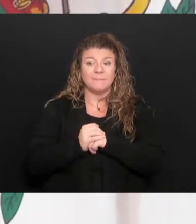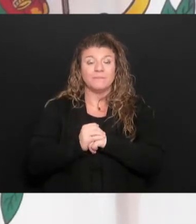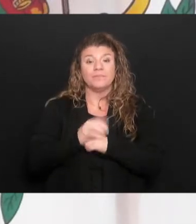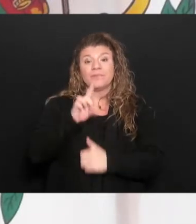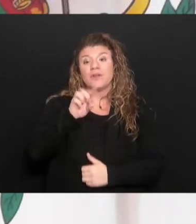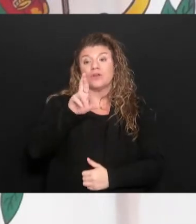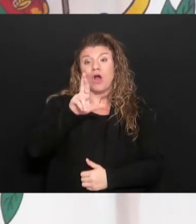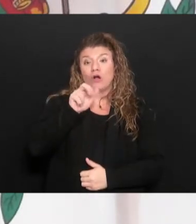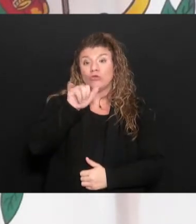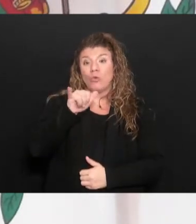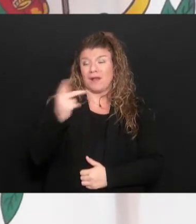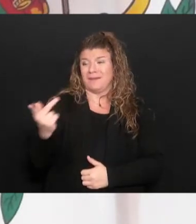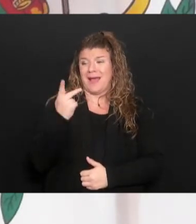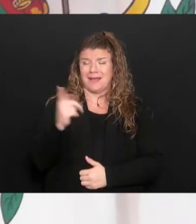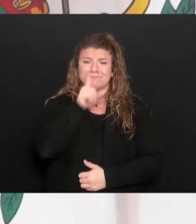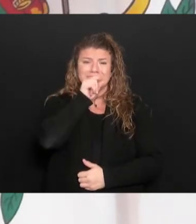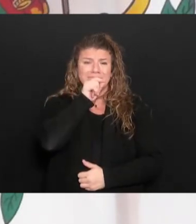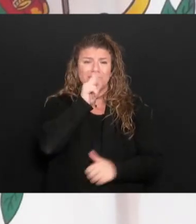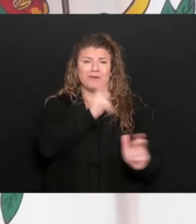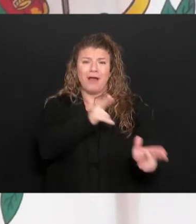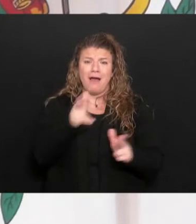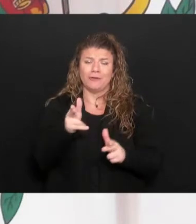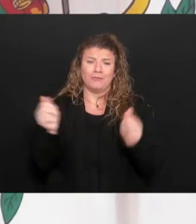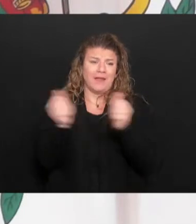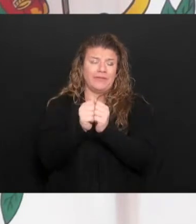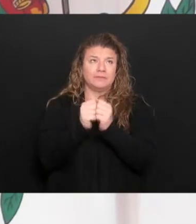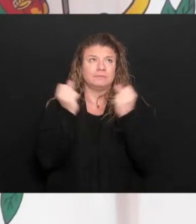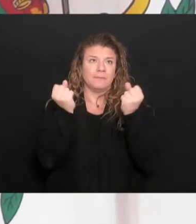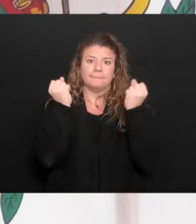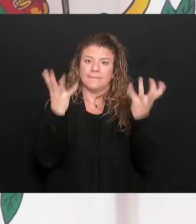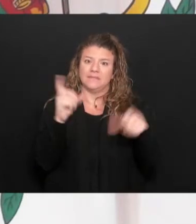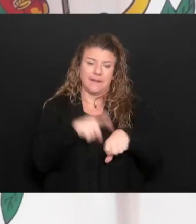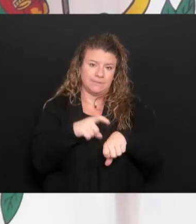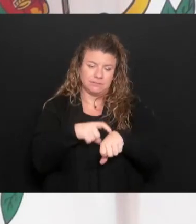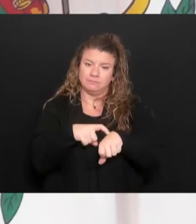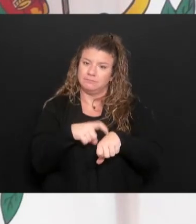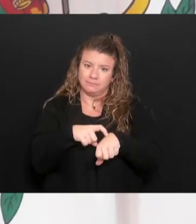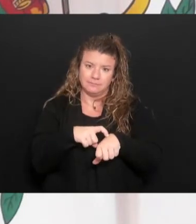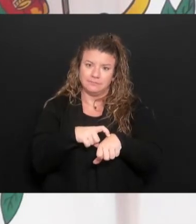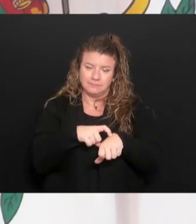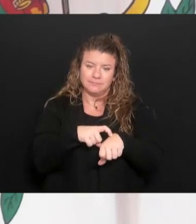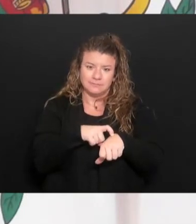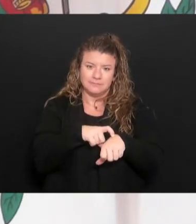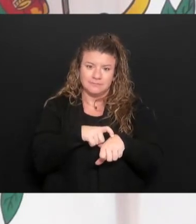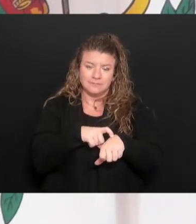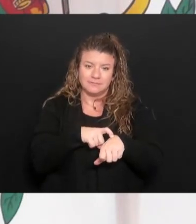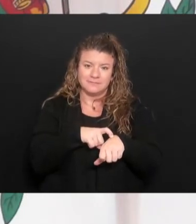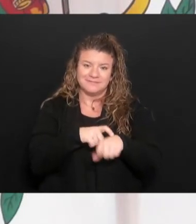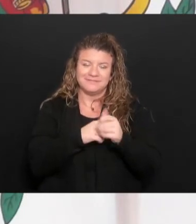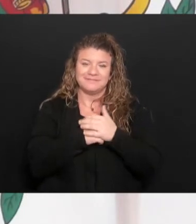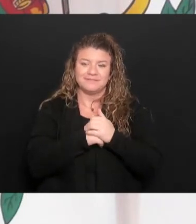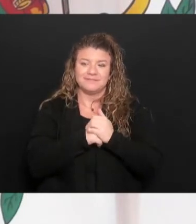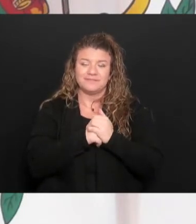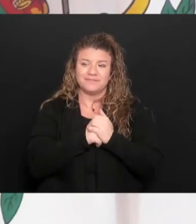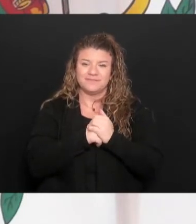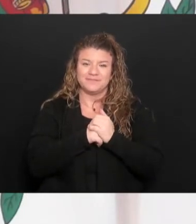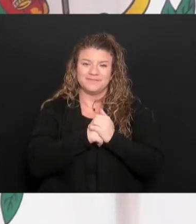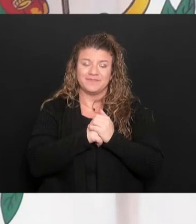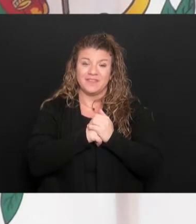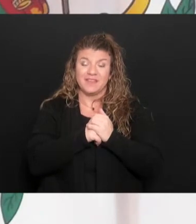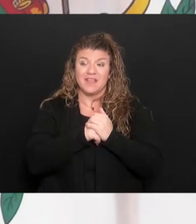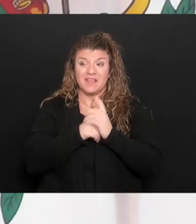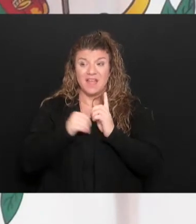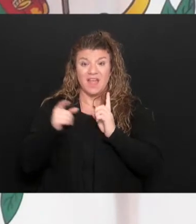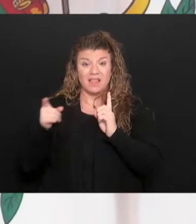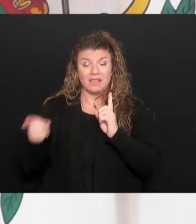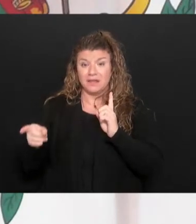Ray and I bird hunted together more than you can imagine. And I can tell you, this man,